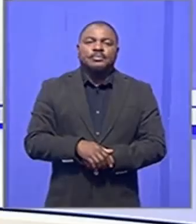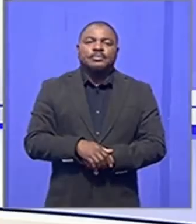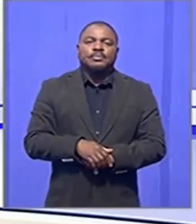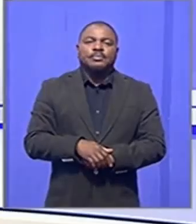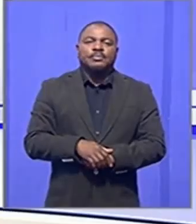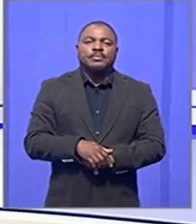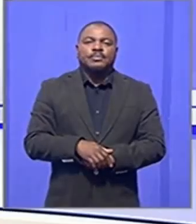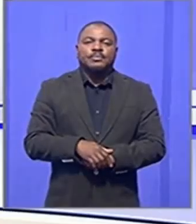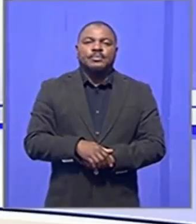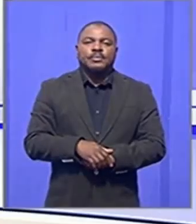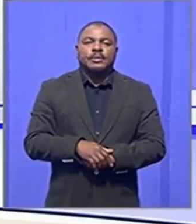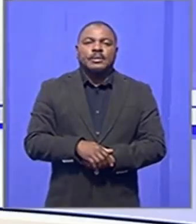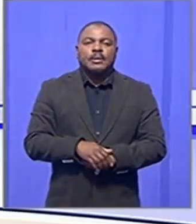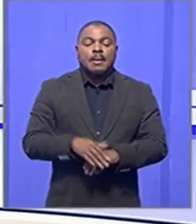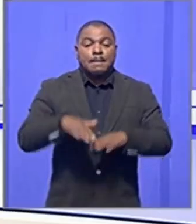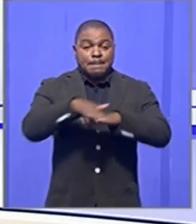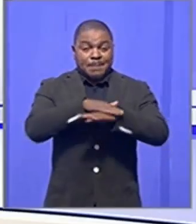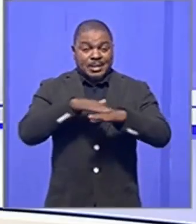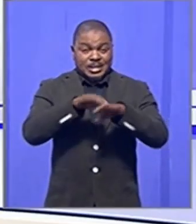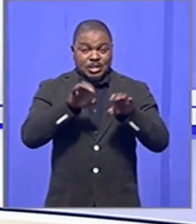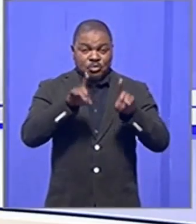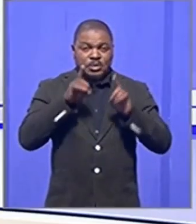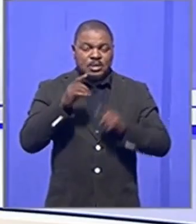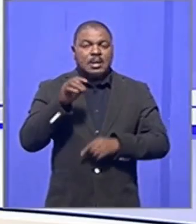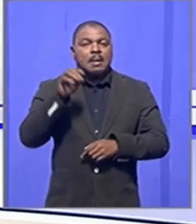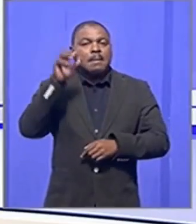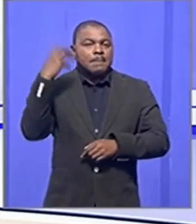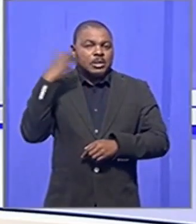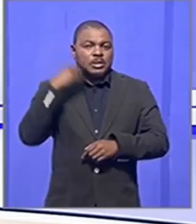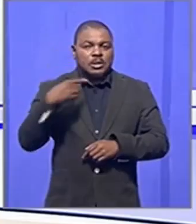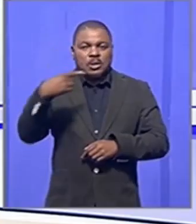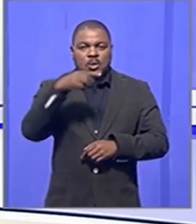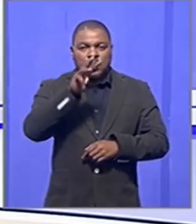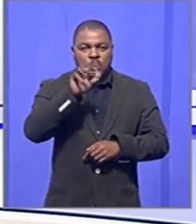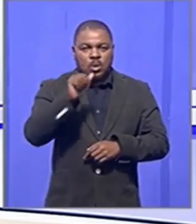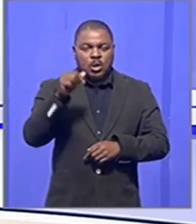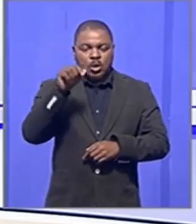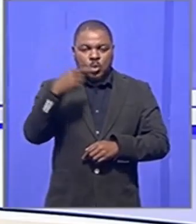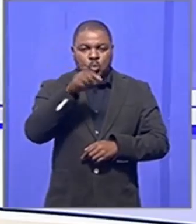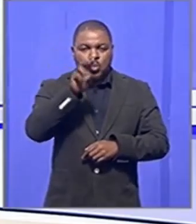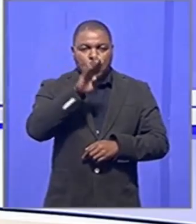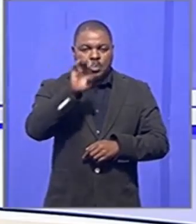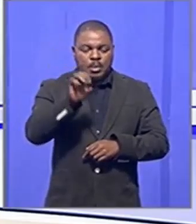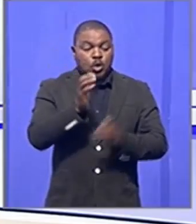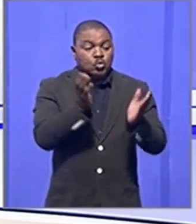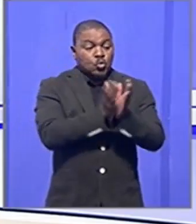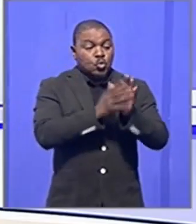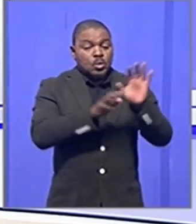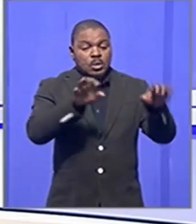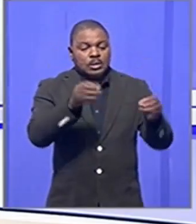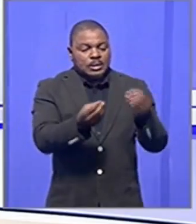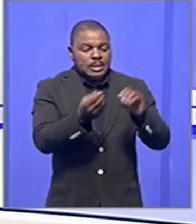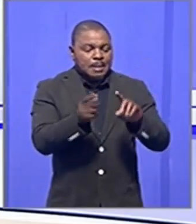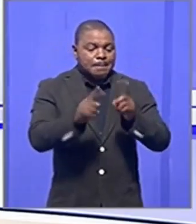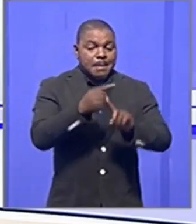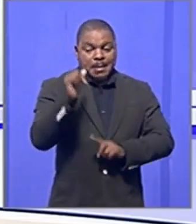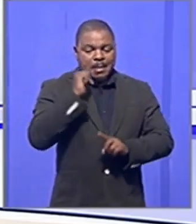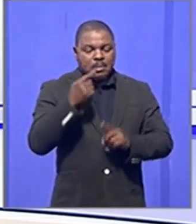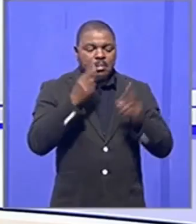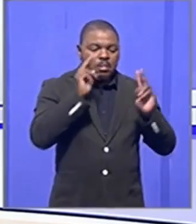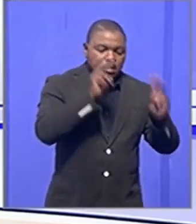Go le bjalo tona ya thuto ya motheo Sevio Gwagube o hlole a etetše dikolo tše pedi tšeo di amilego ke kotsi ye tona o re o ya go